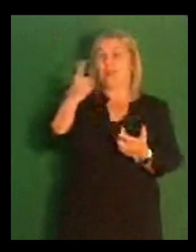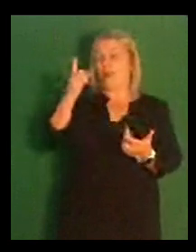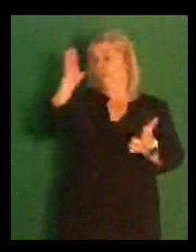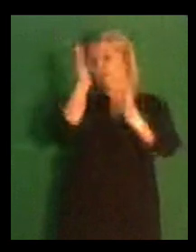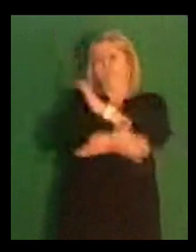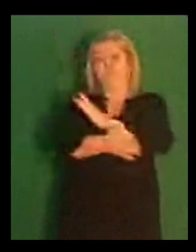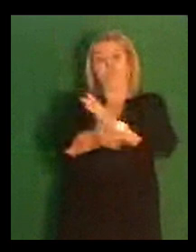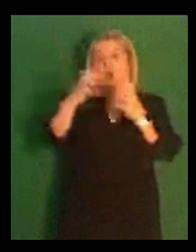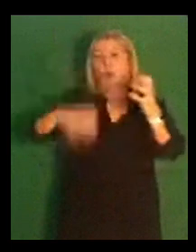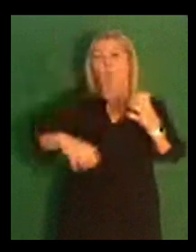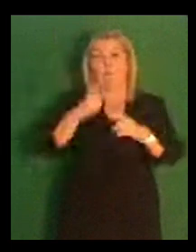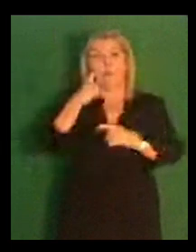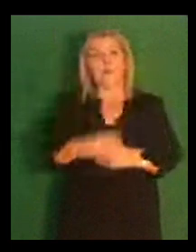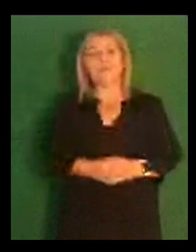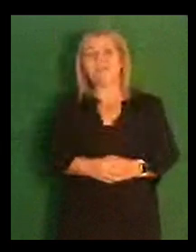back to the same